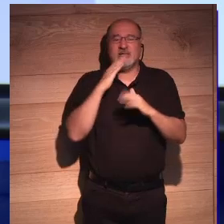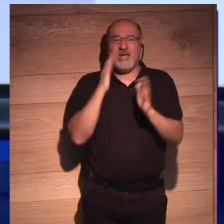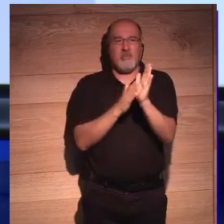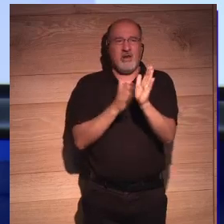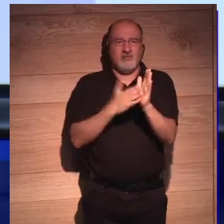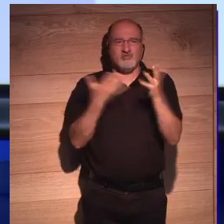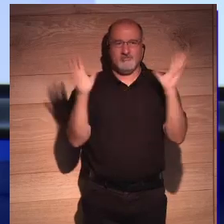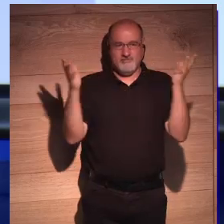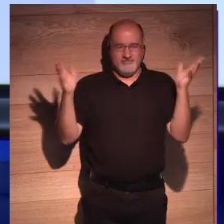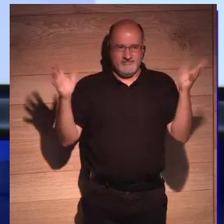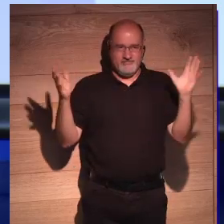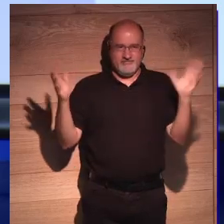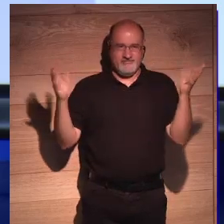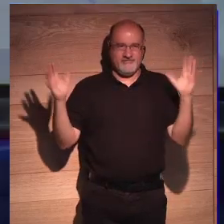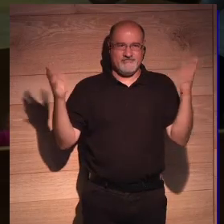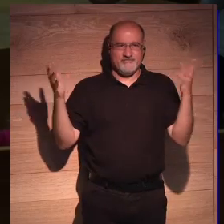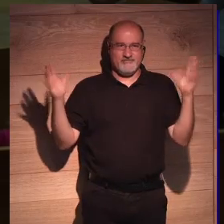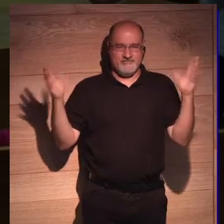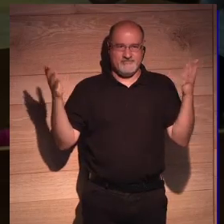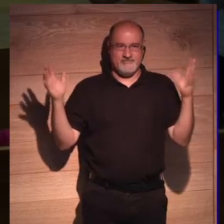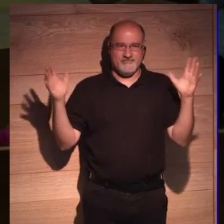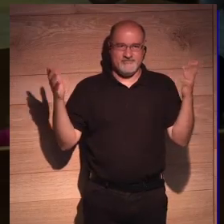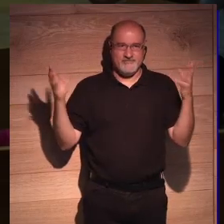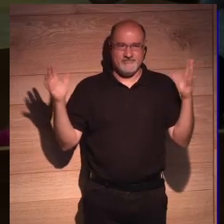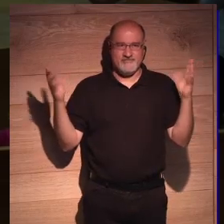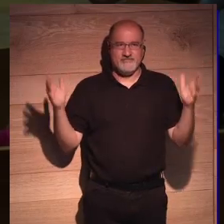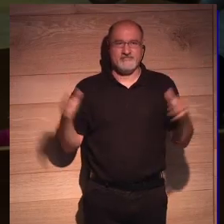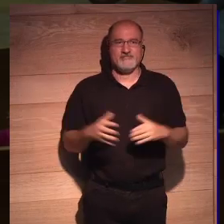to whom I will ask an applause. Thank you.